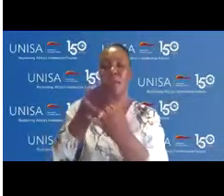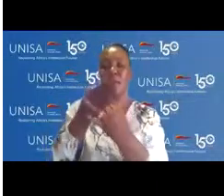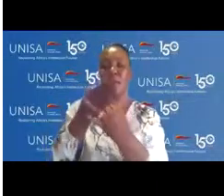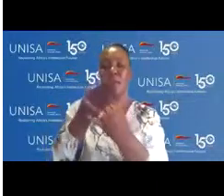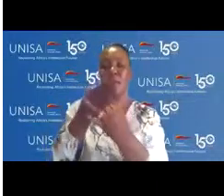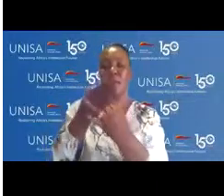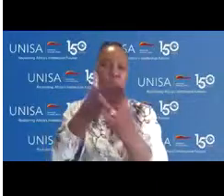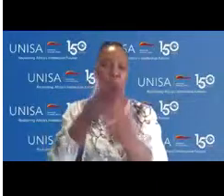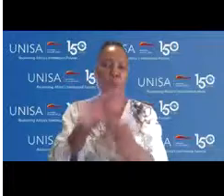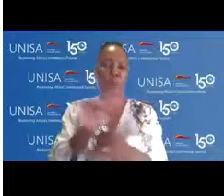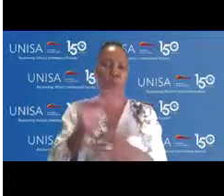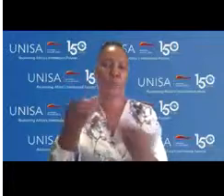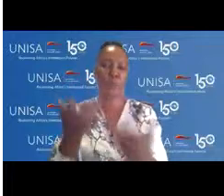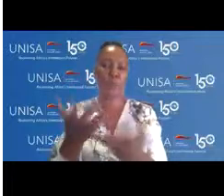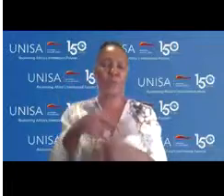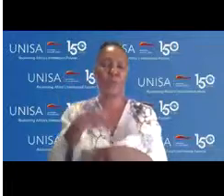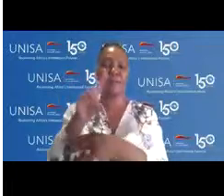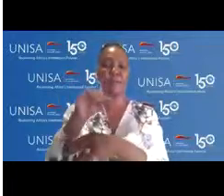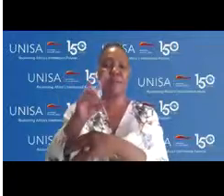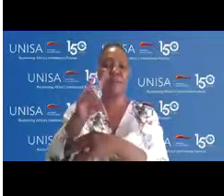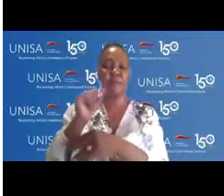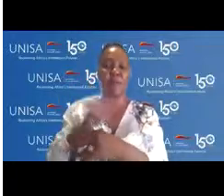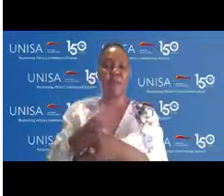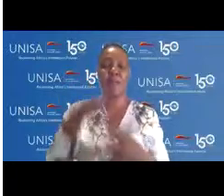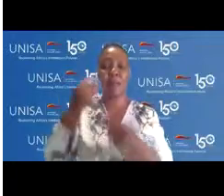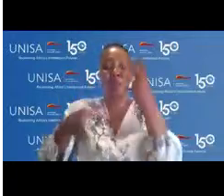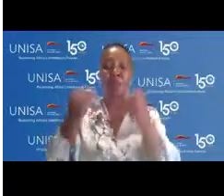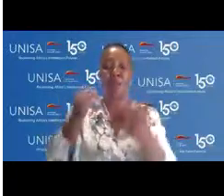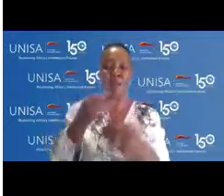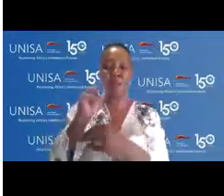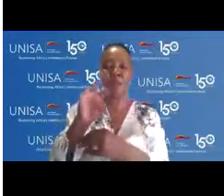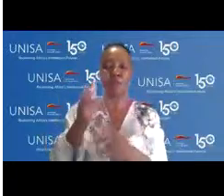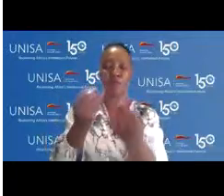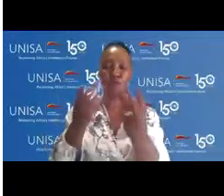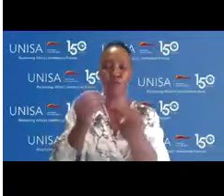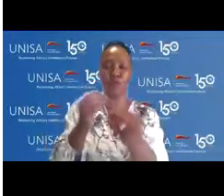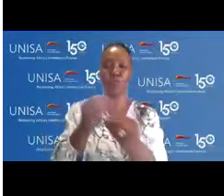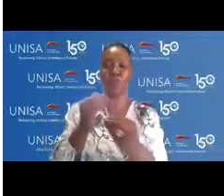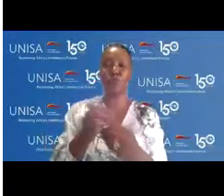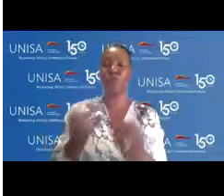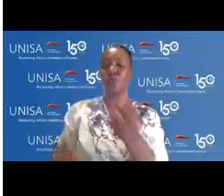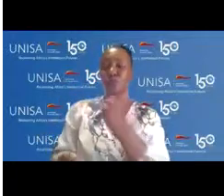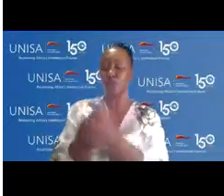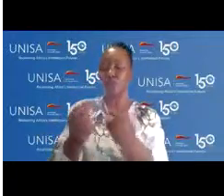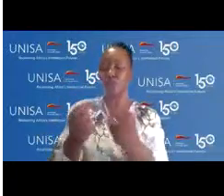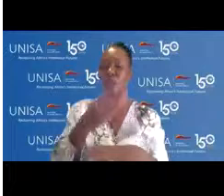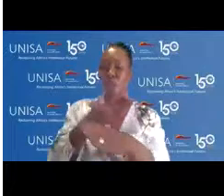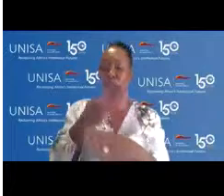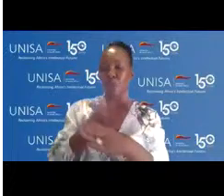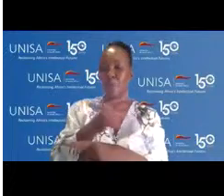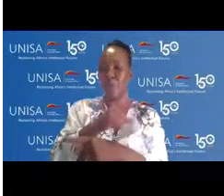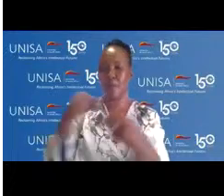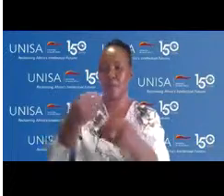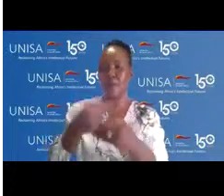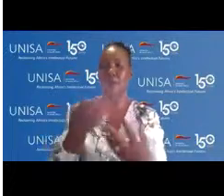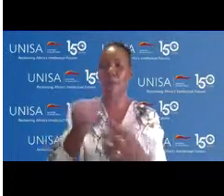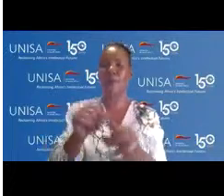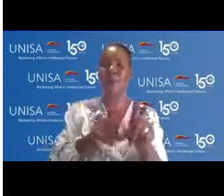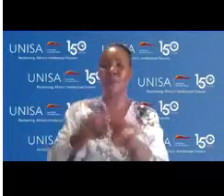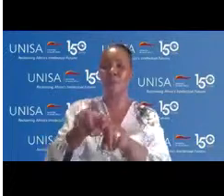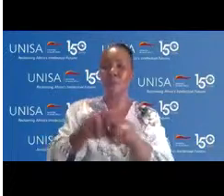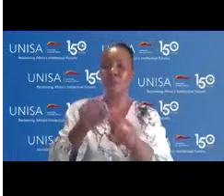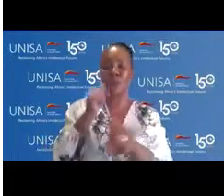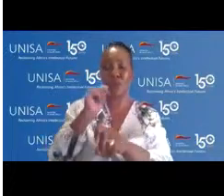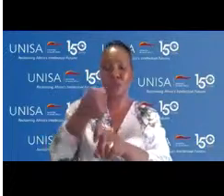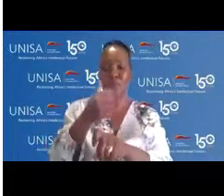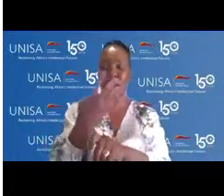Viva Learn, which is something that Microsoft has also rolled out. But as I did say, we are having a competition tomorrow. So if you have been